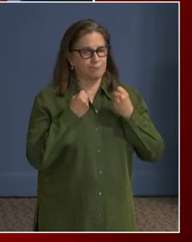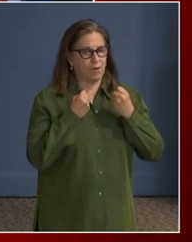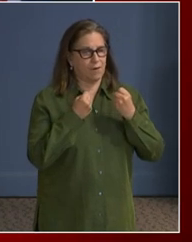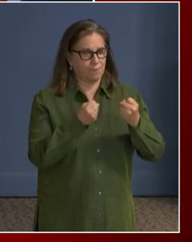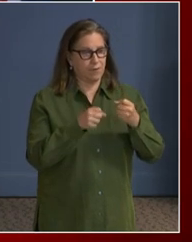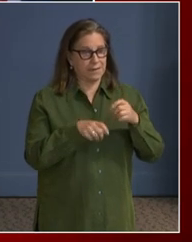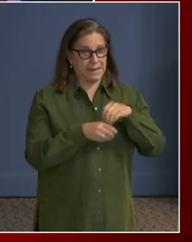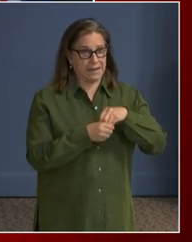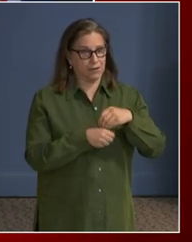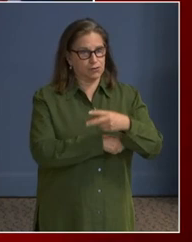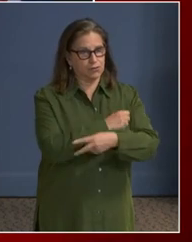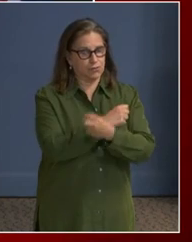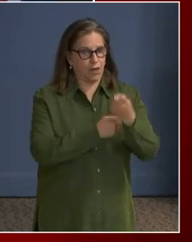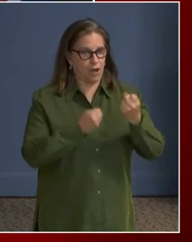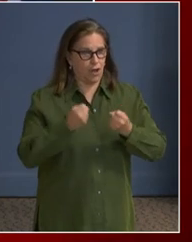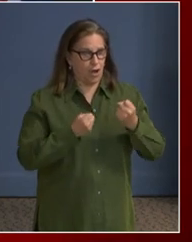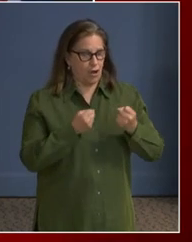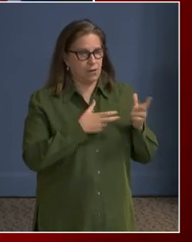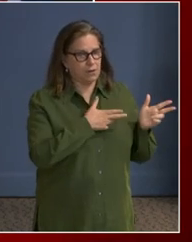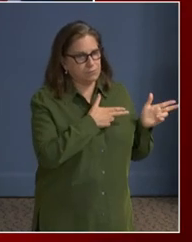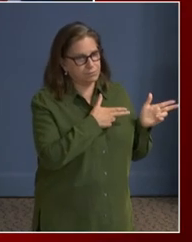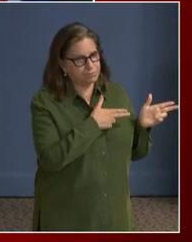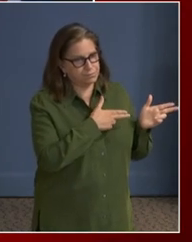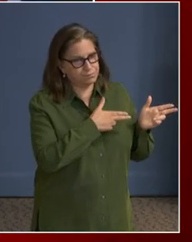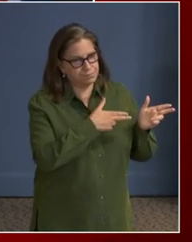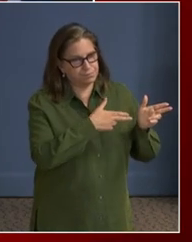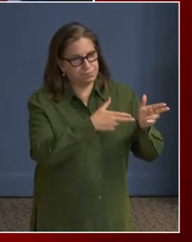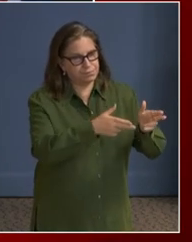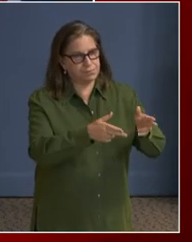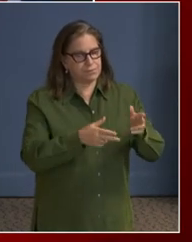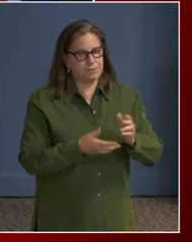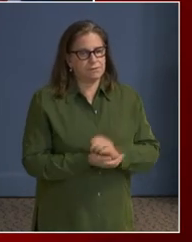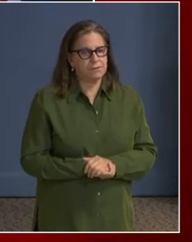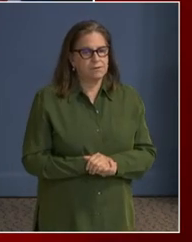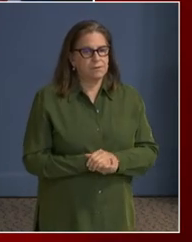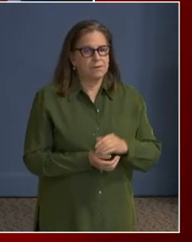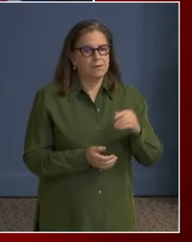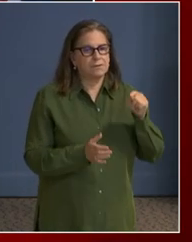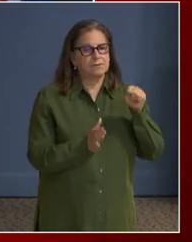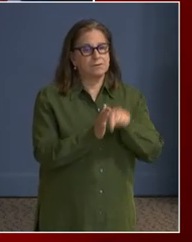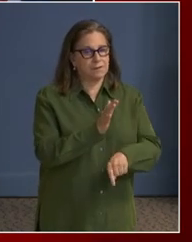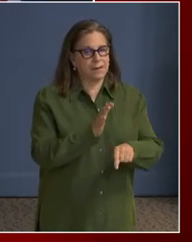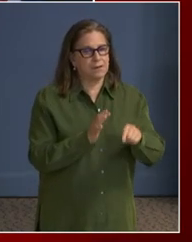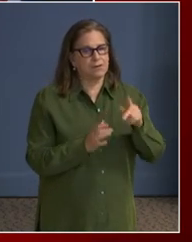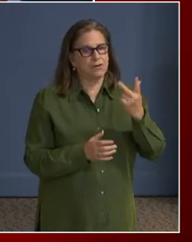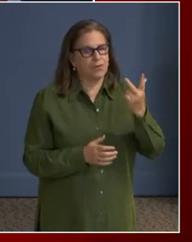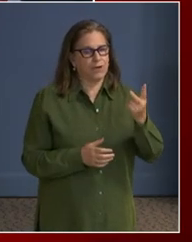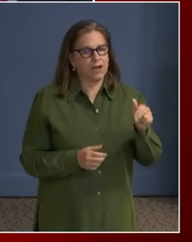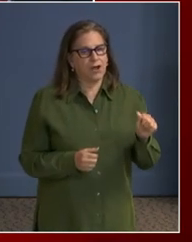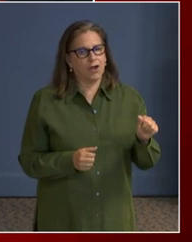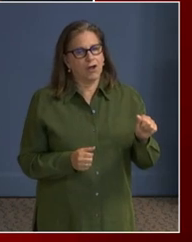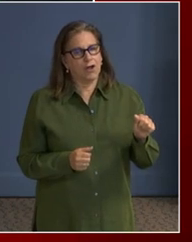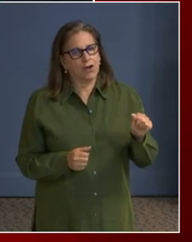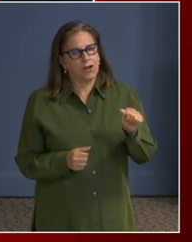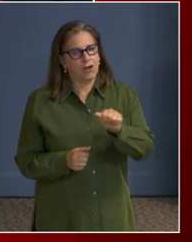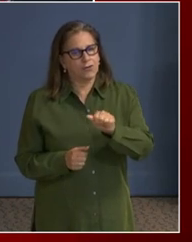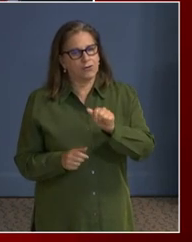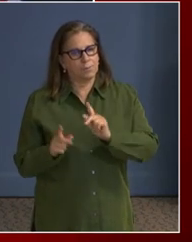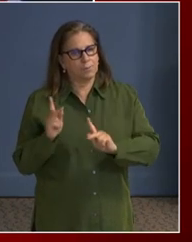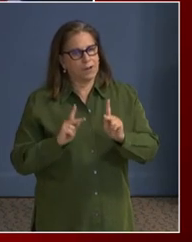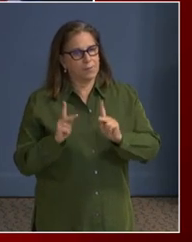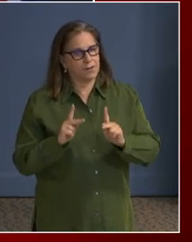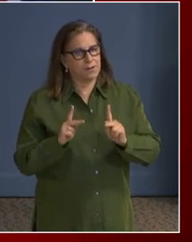on the vehicle. Unfortunately, Everett was shot and killed. There were 3 other subjects, at least 3 other subjects in that vehicle with